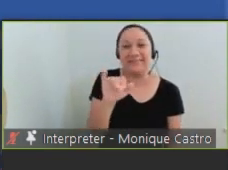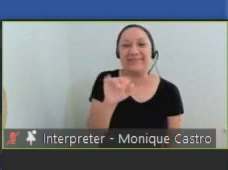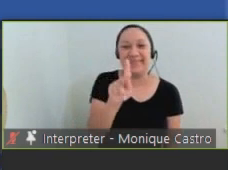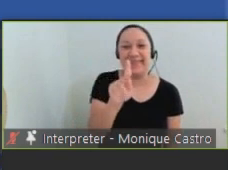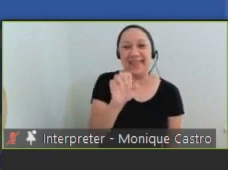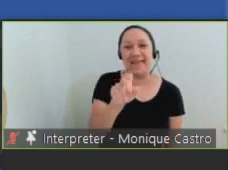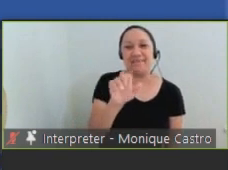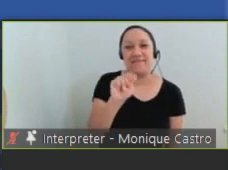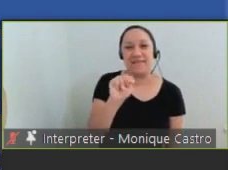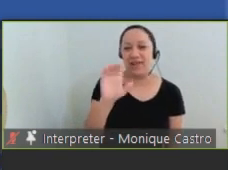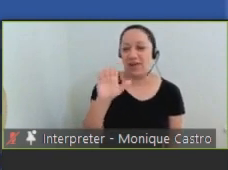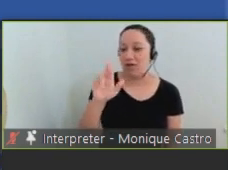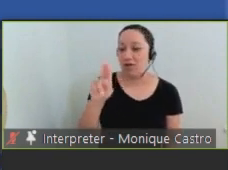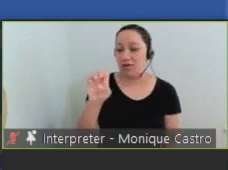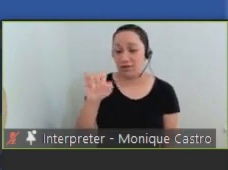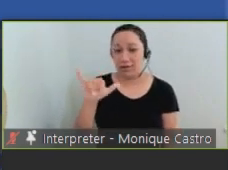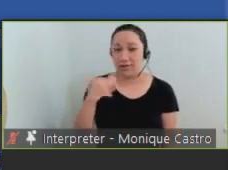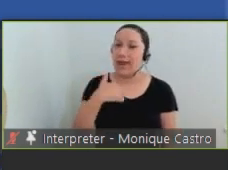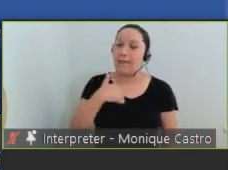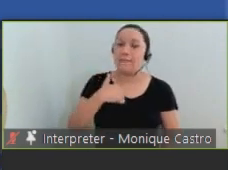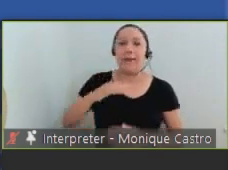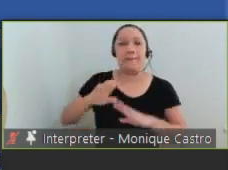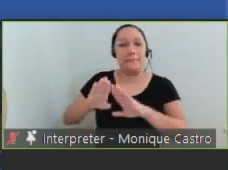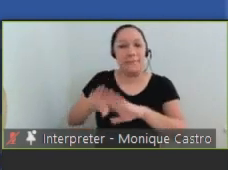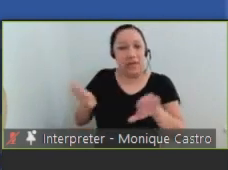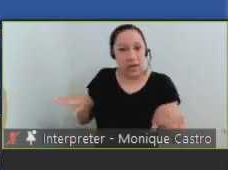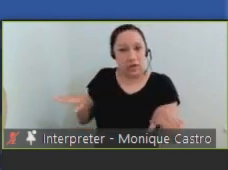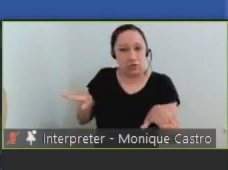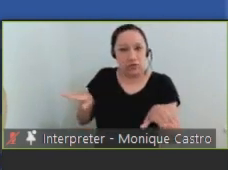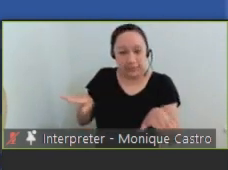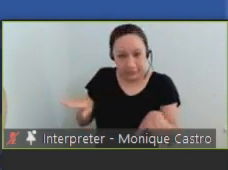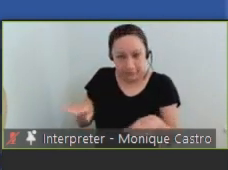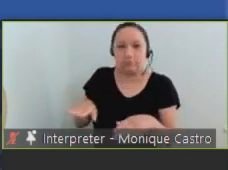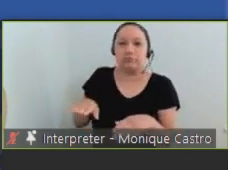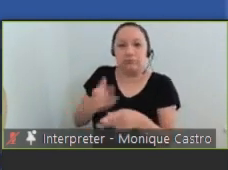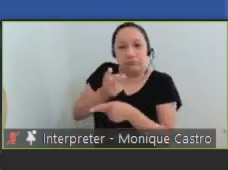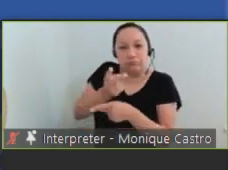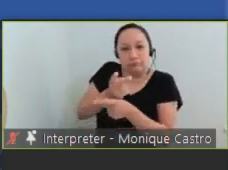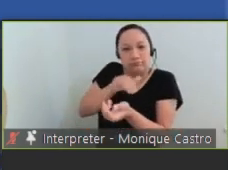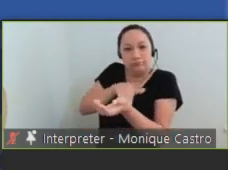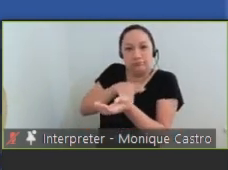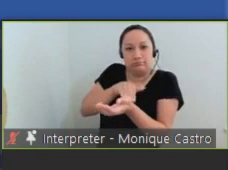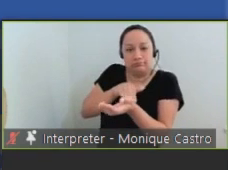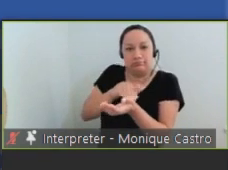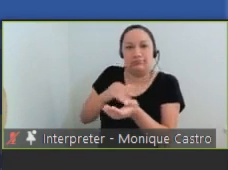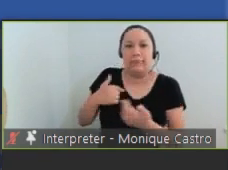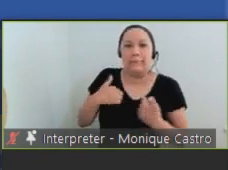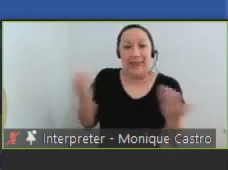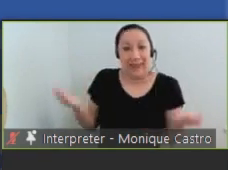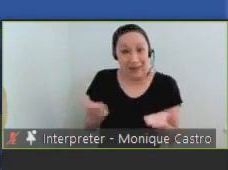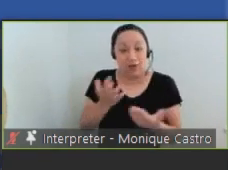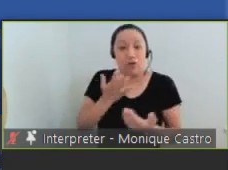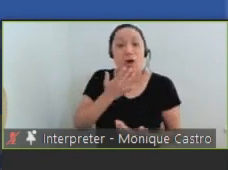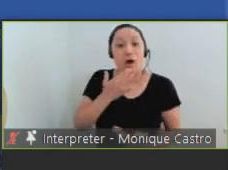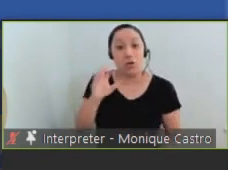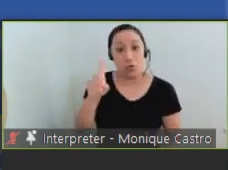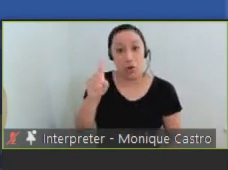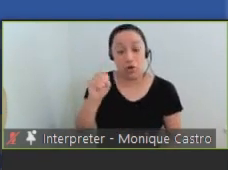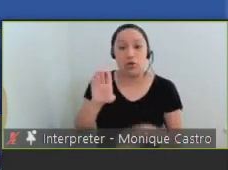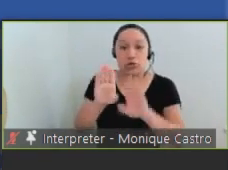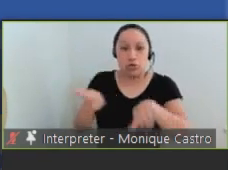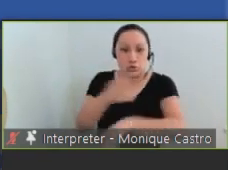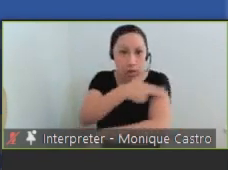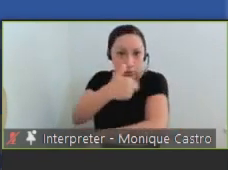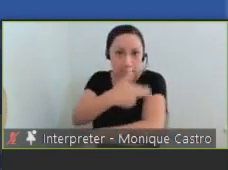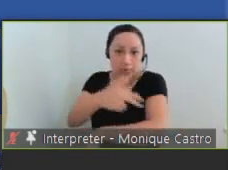a pediatric emergency medicine physician and the Associate Chief Medical Officer at Children's Hospital Colorado. So kind